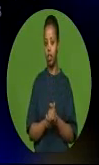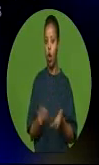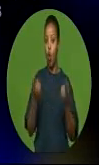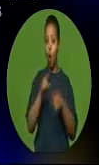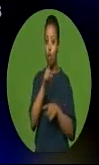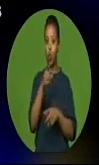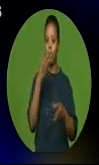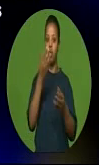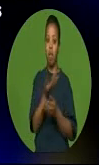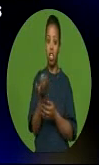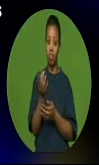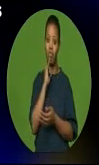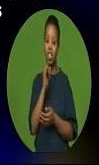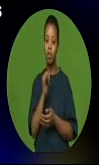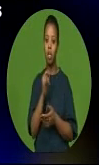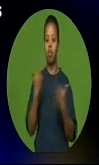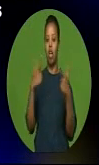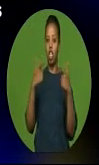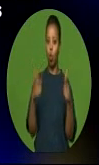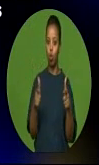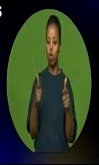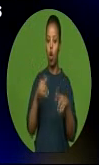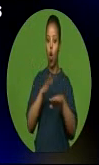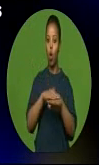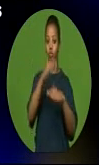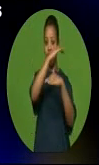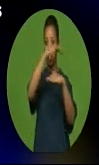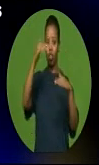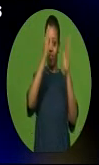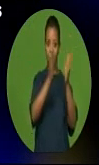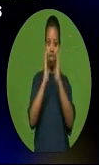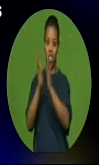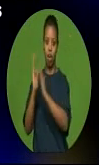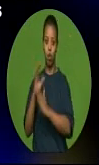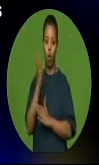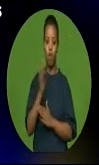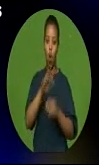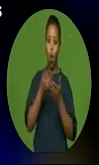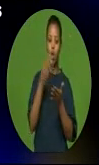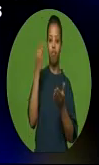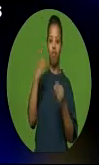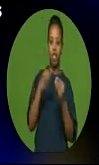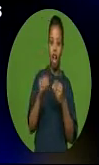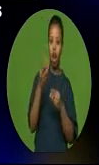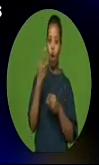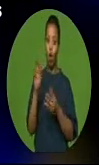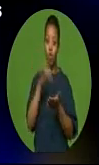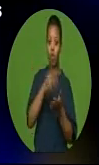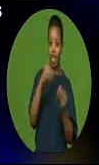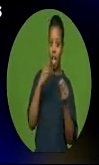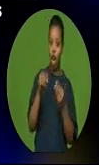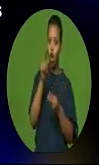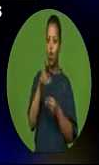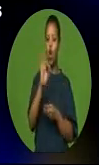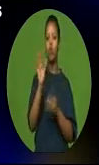your merchandise is being exposed on the shelves of a wholesaler or retailer, you get